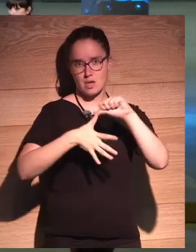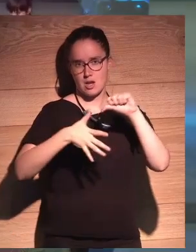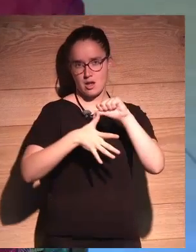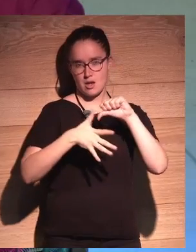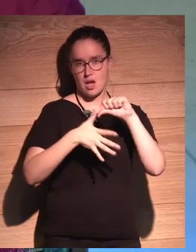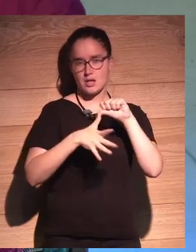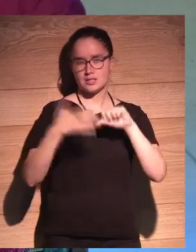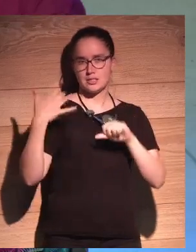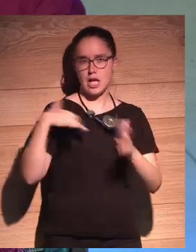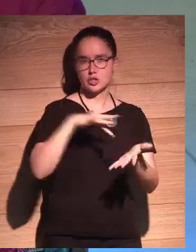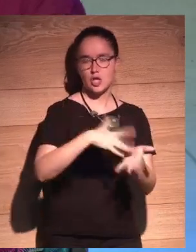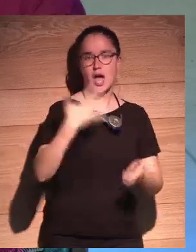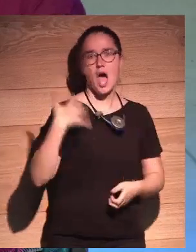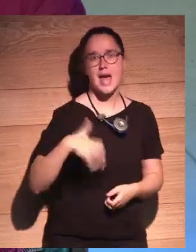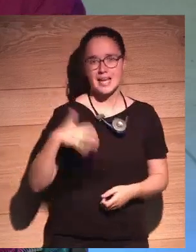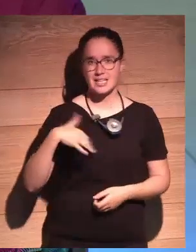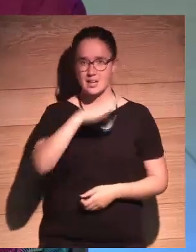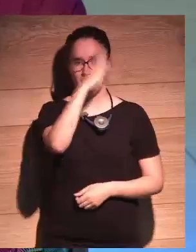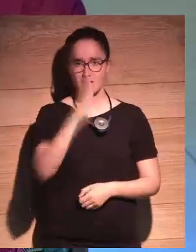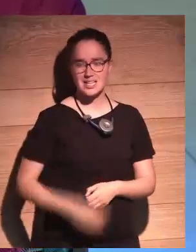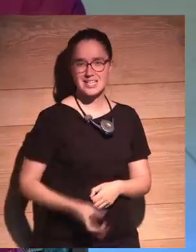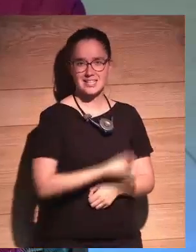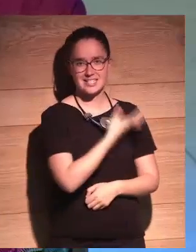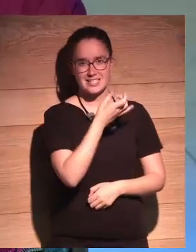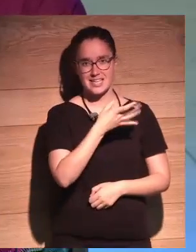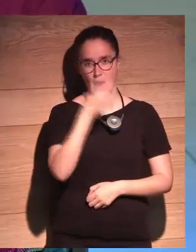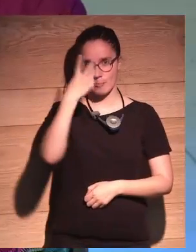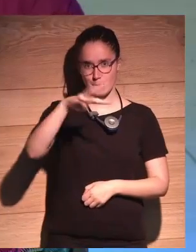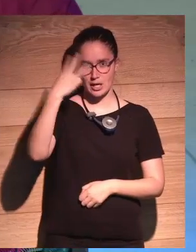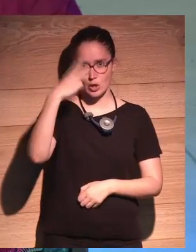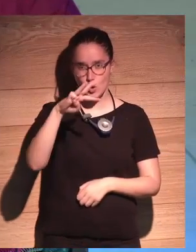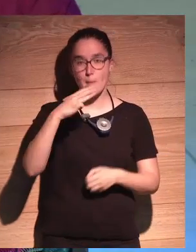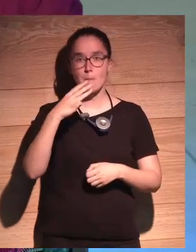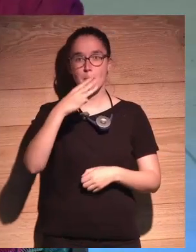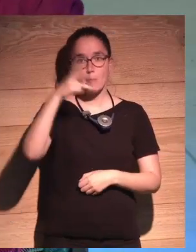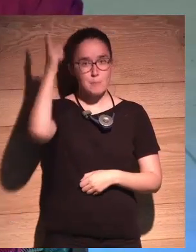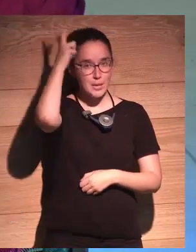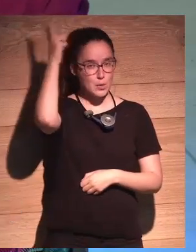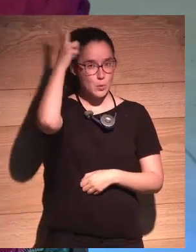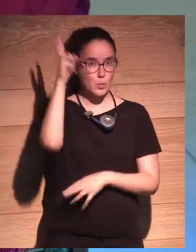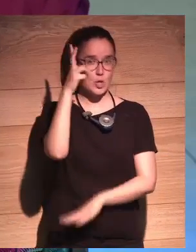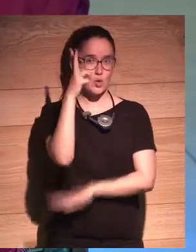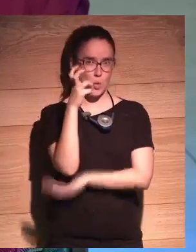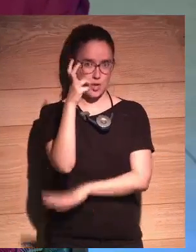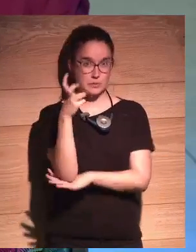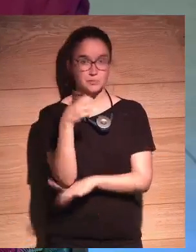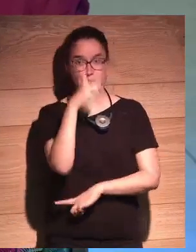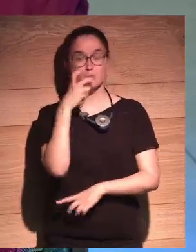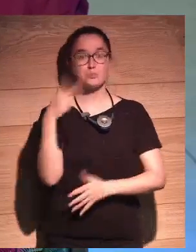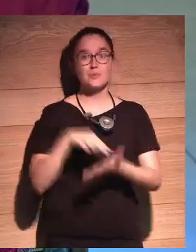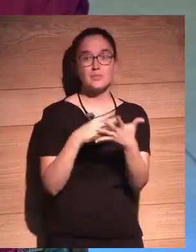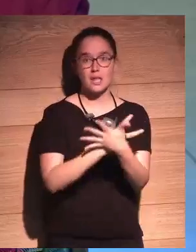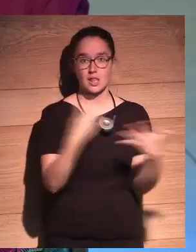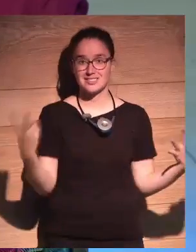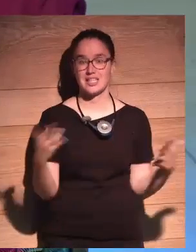been organized in Latin America with different editions organized in Argentina, Brazil, Chile, Mexico, Peru and